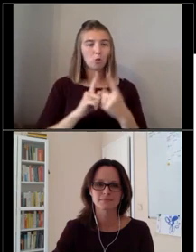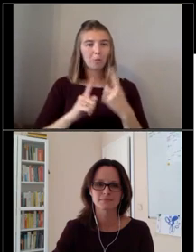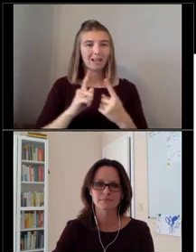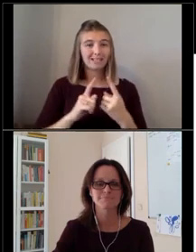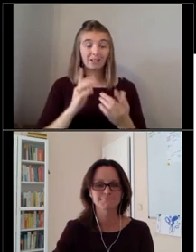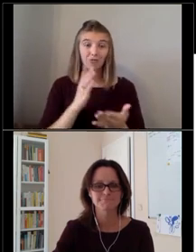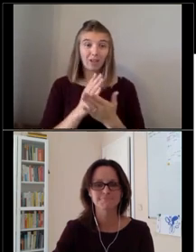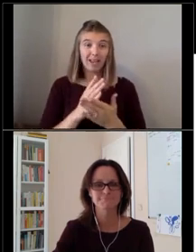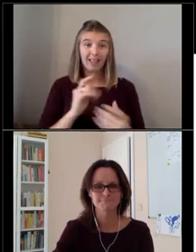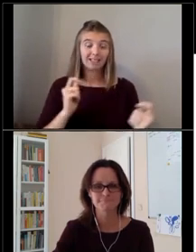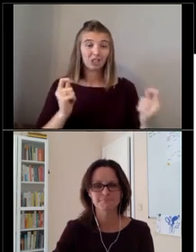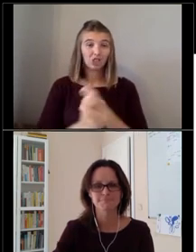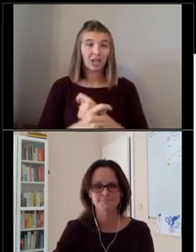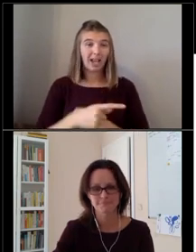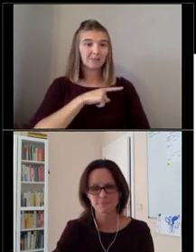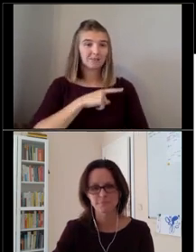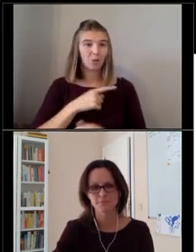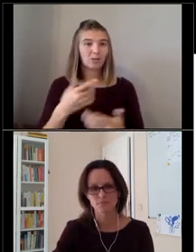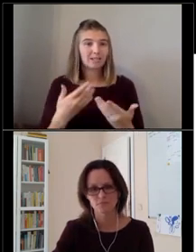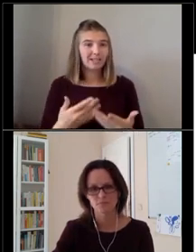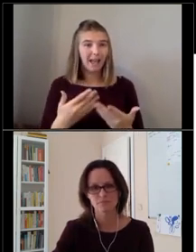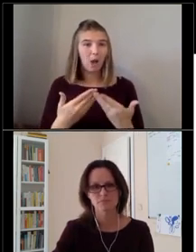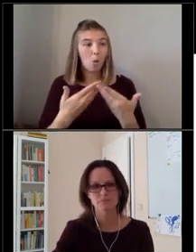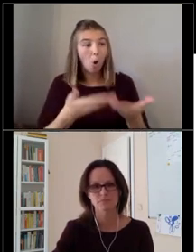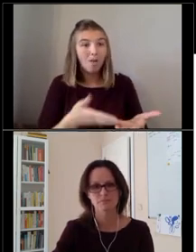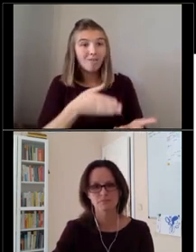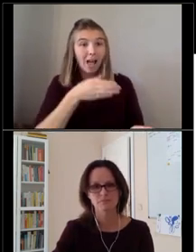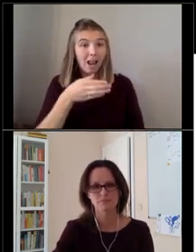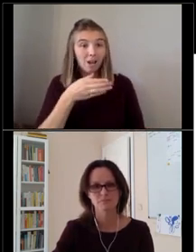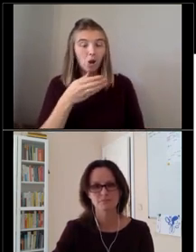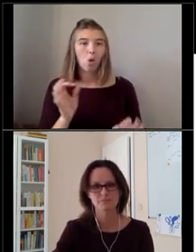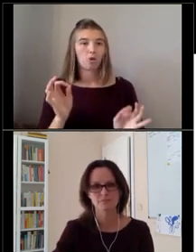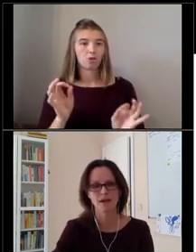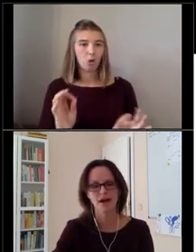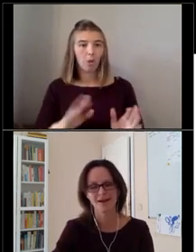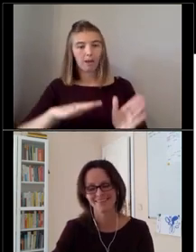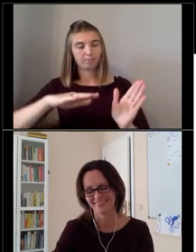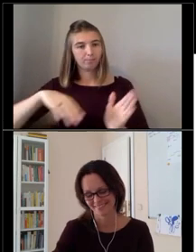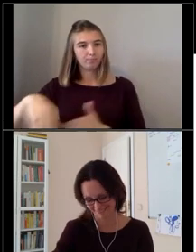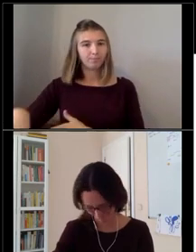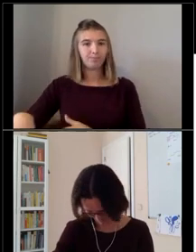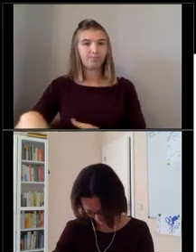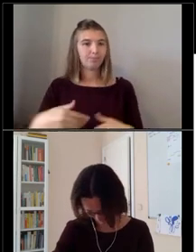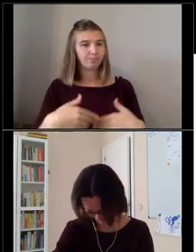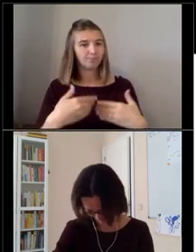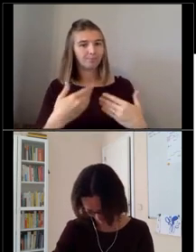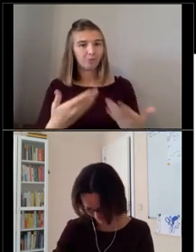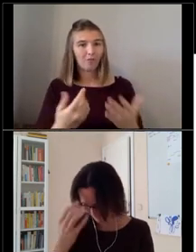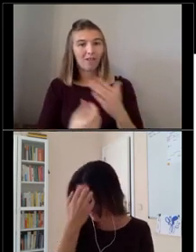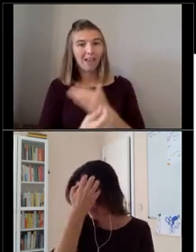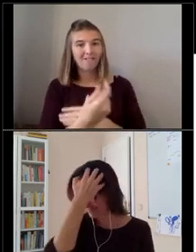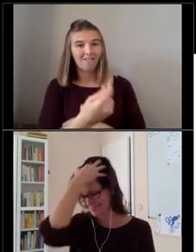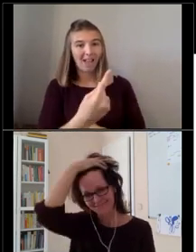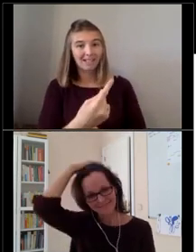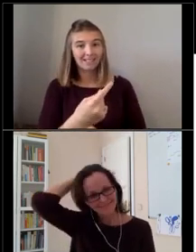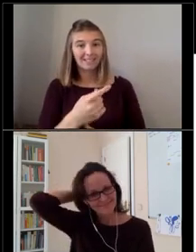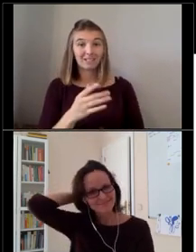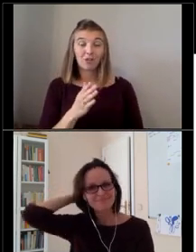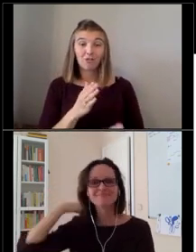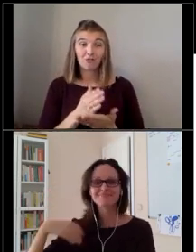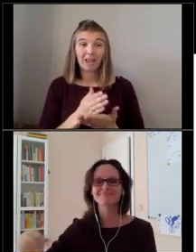alcohol at these meetings. And there has been quite a kickback from the people who perhaps have more